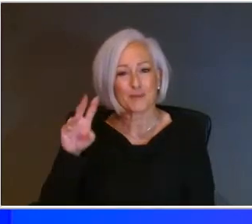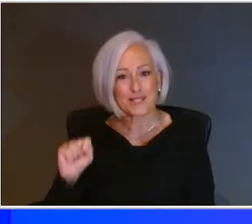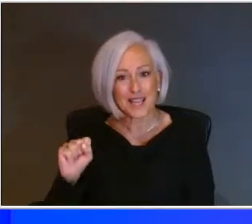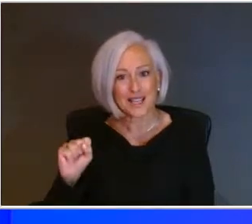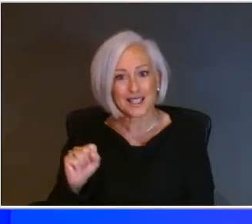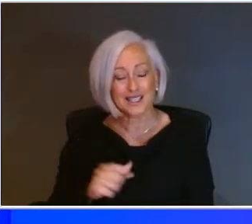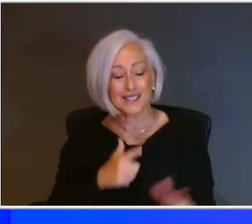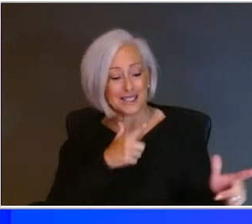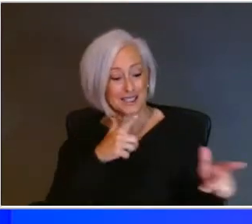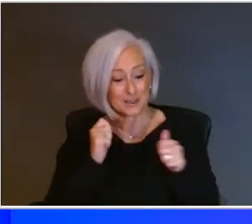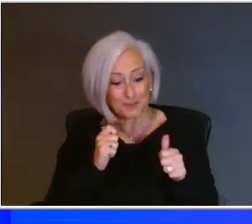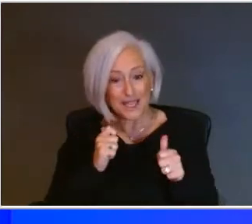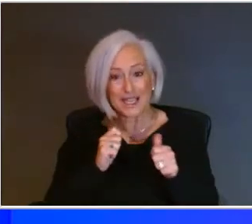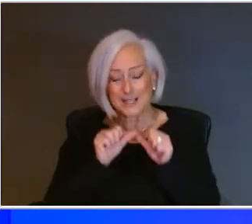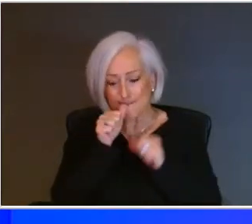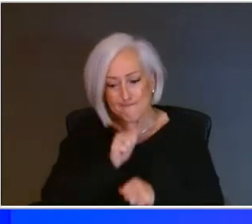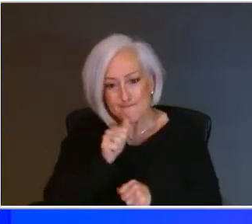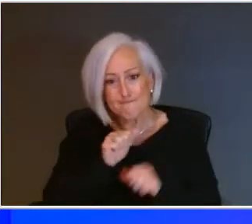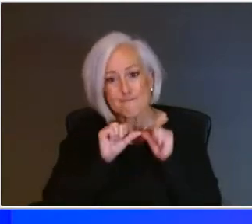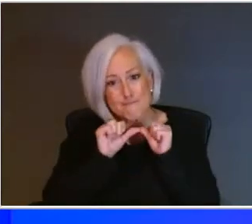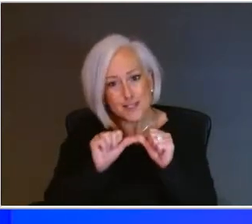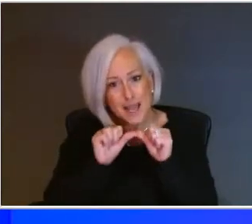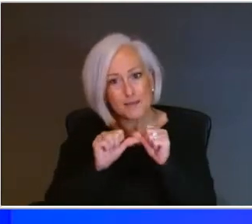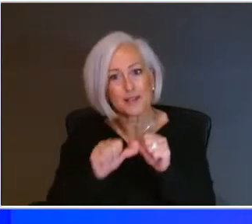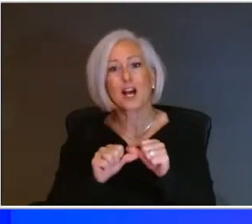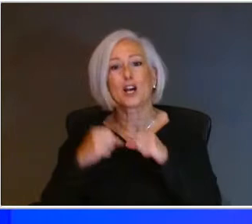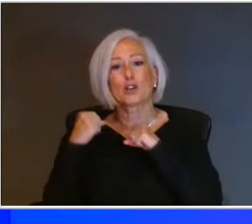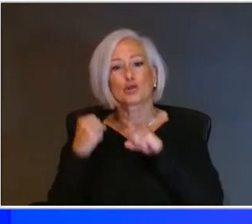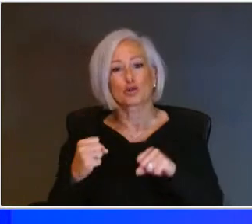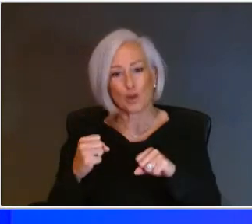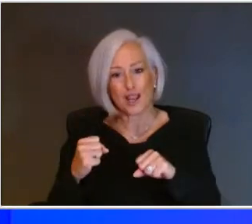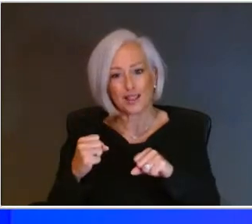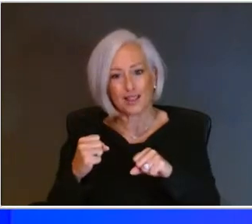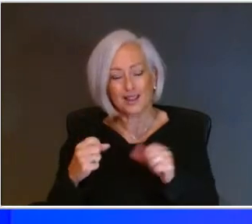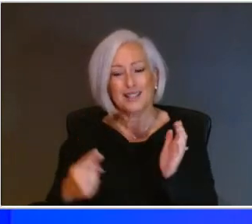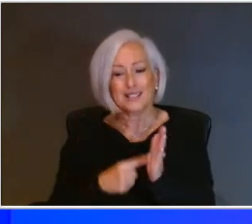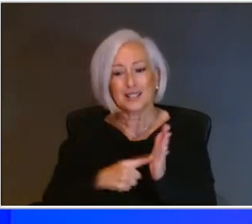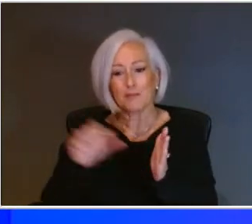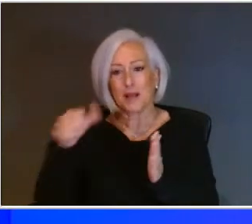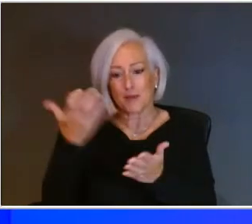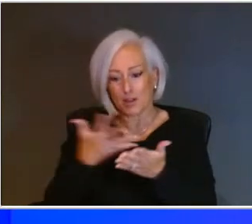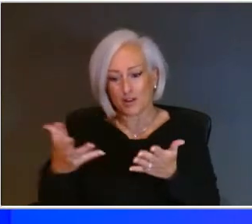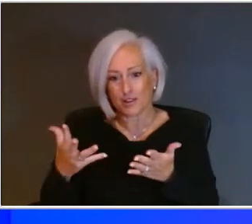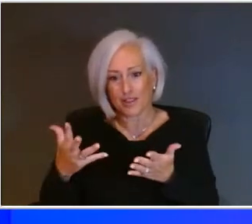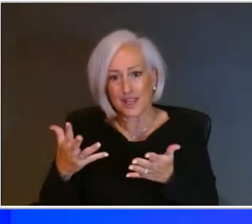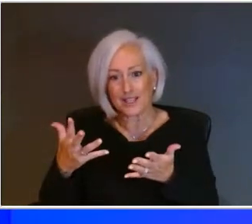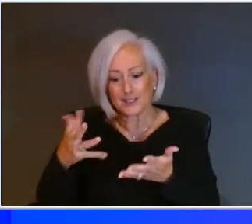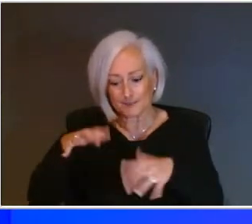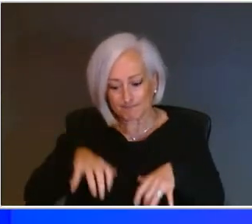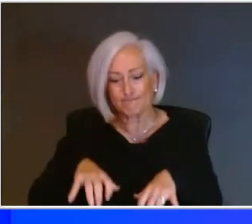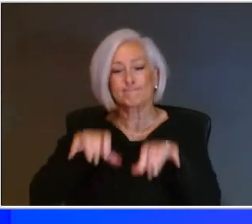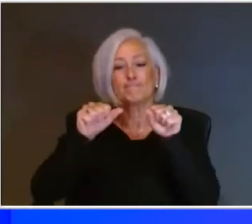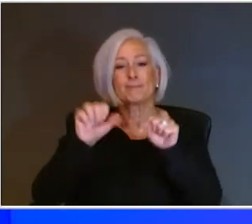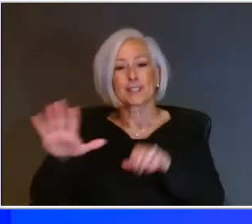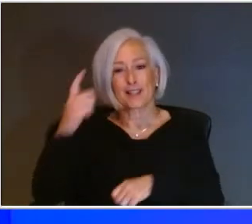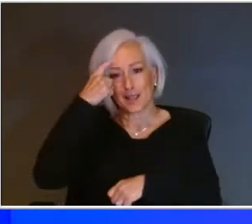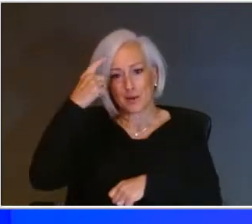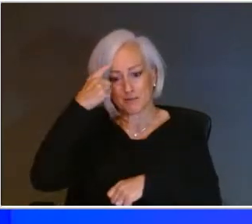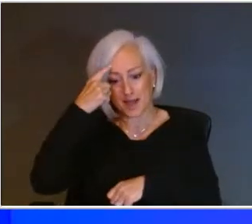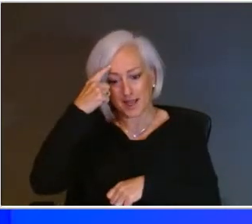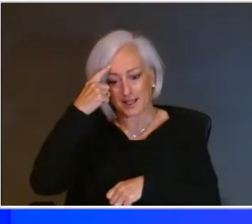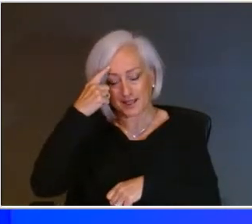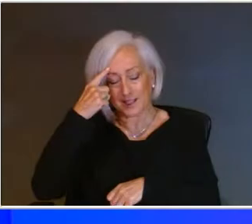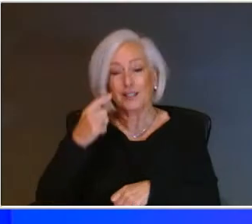matter if fear, anxiety, and anger take over an athlete's mind. Today, we'll hear how the growing field of sports psychology is